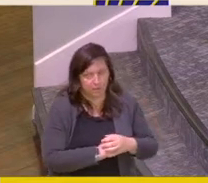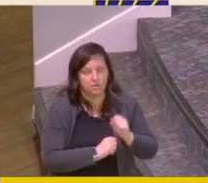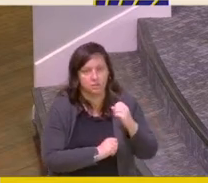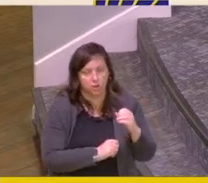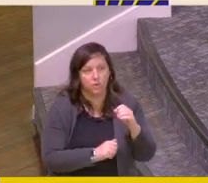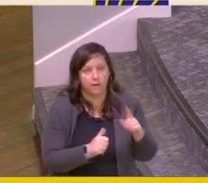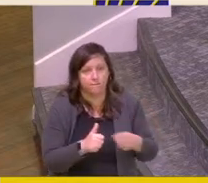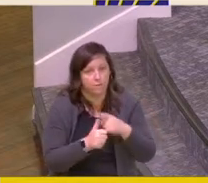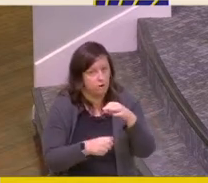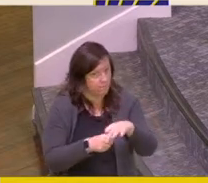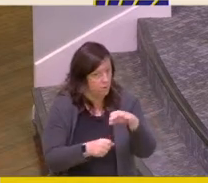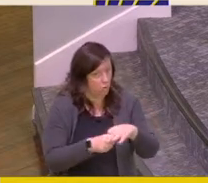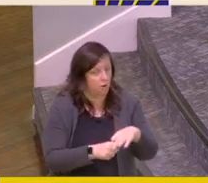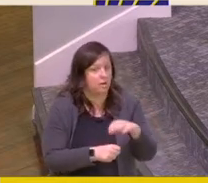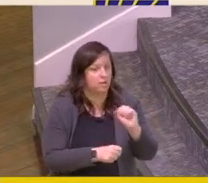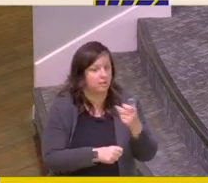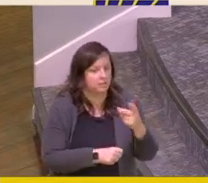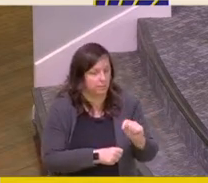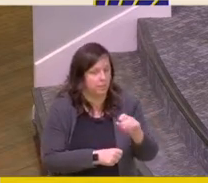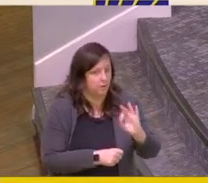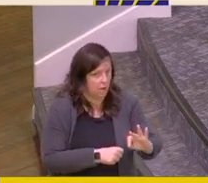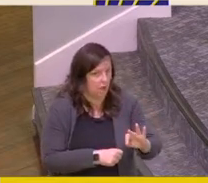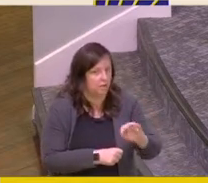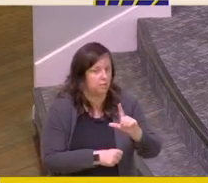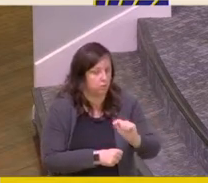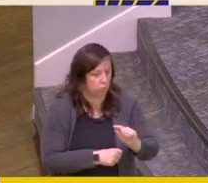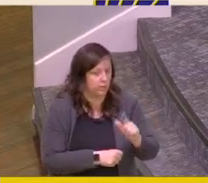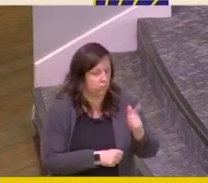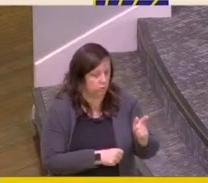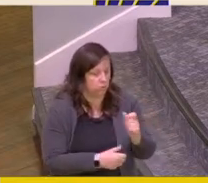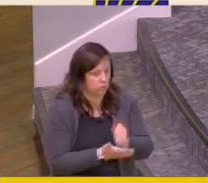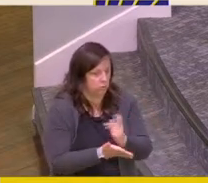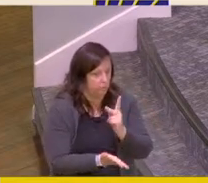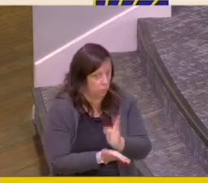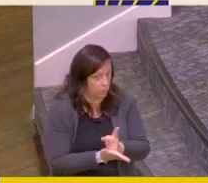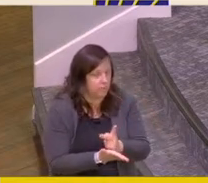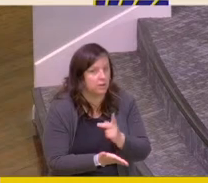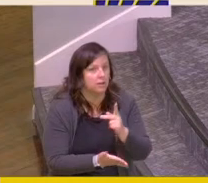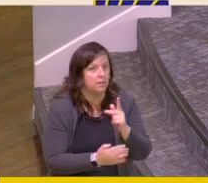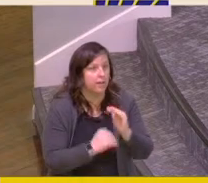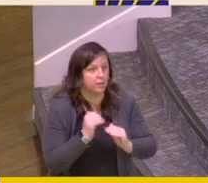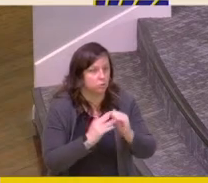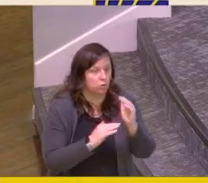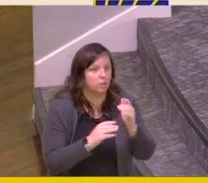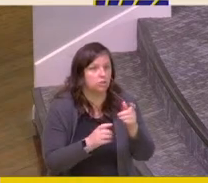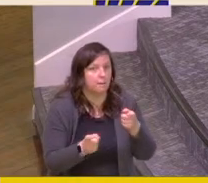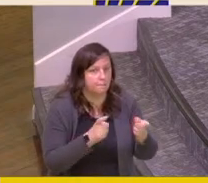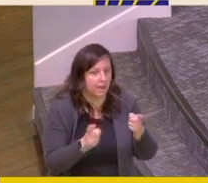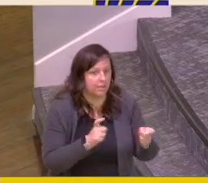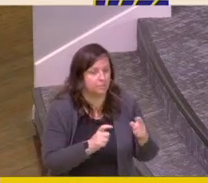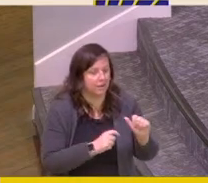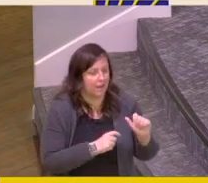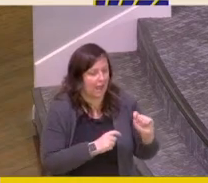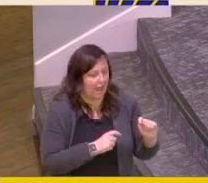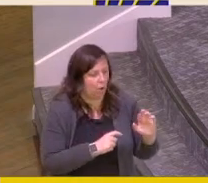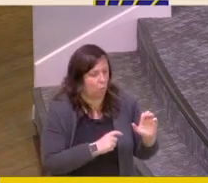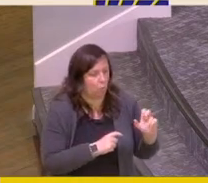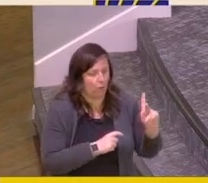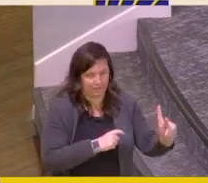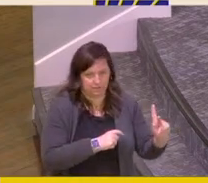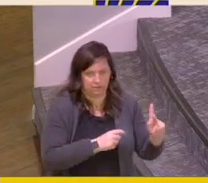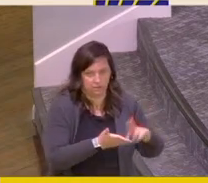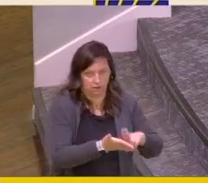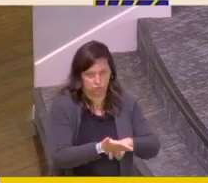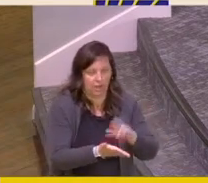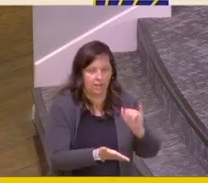9, 2021, was to approve the construction management at risk, called the CM at risk contract. That